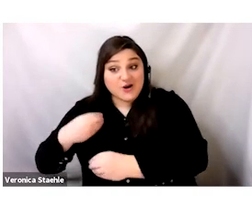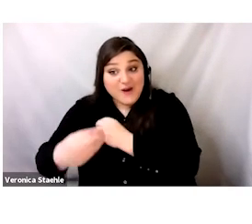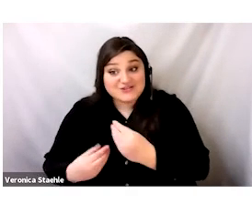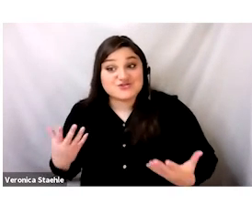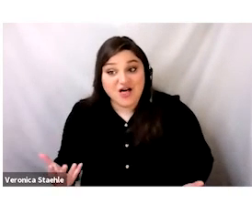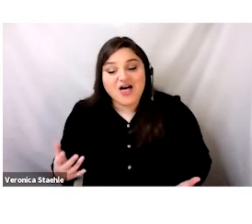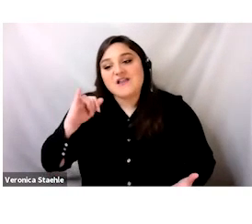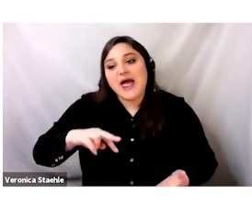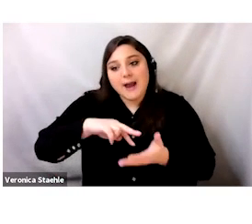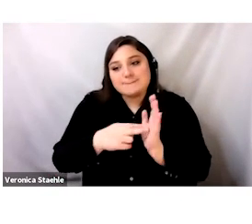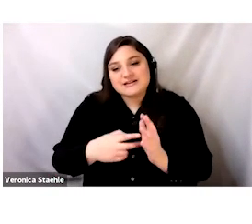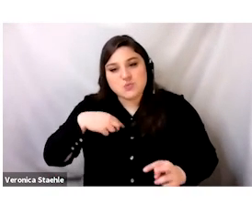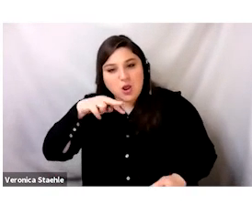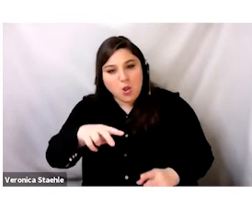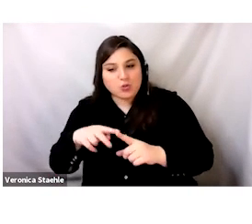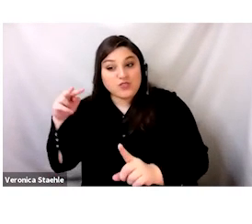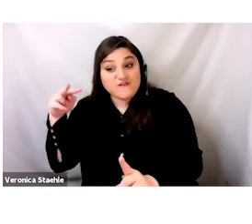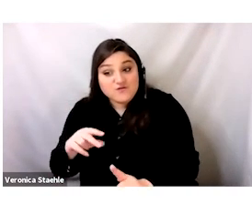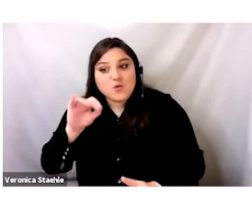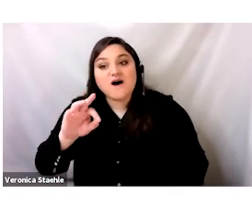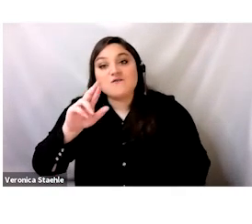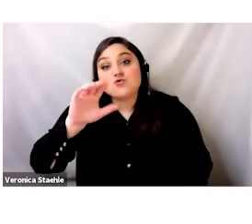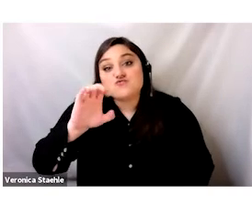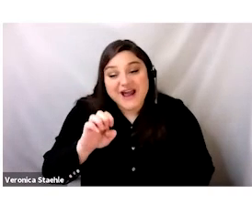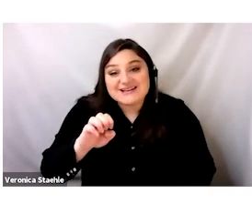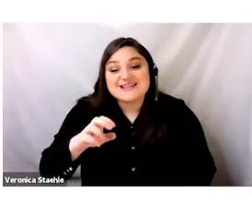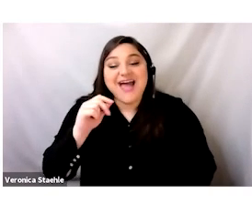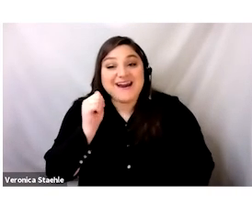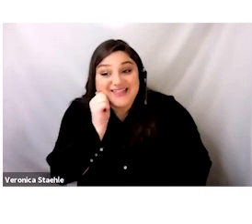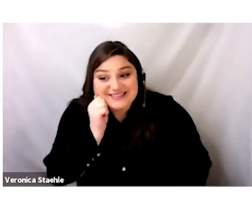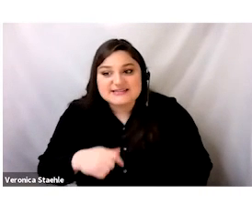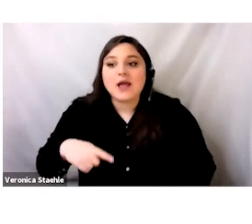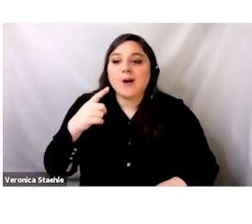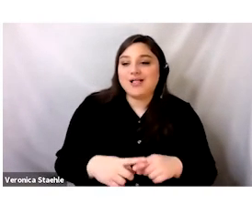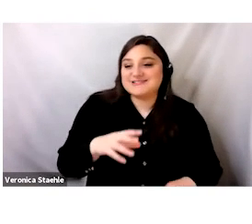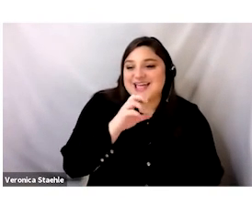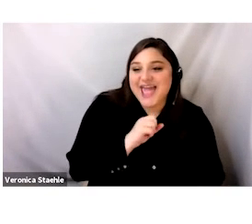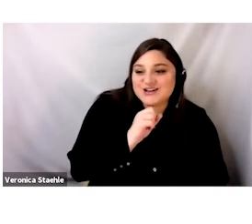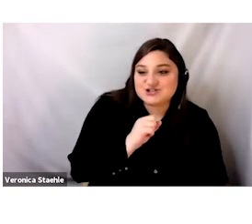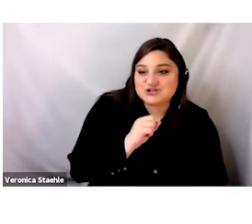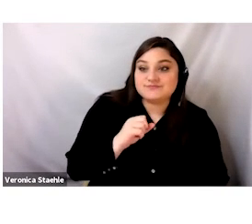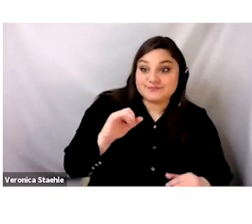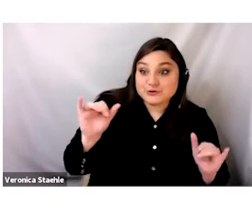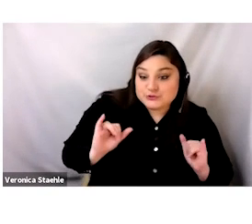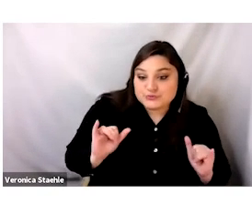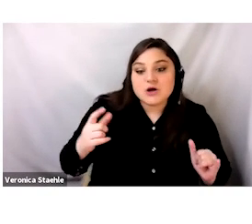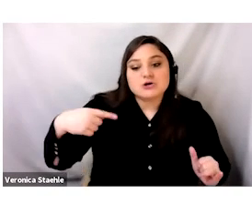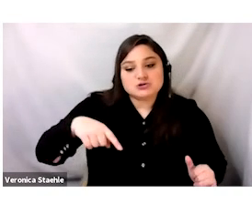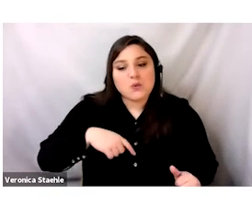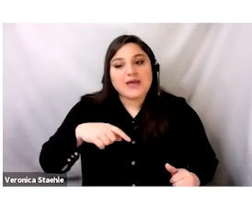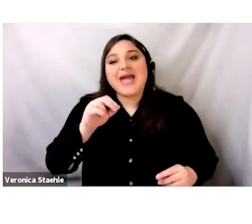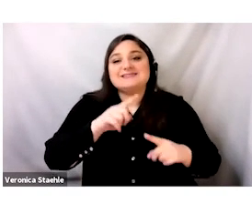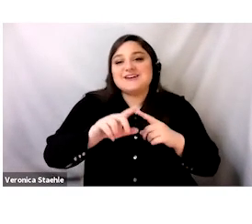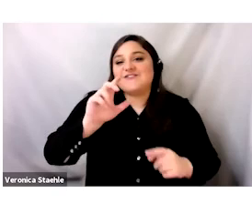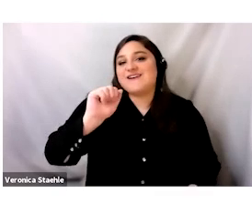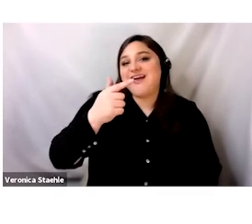the lens of race and ethnicity, and we're also about looking at it through the lens of ages. And so that is something that we intentionally think about. How are